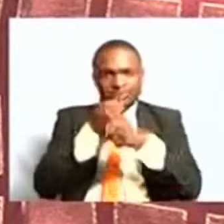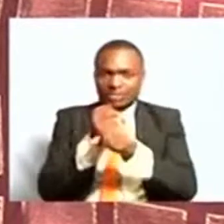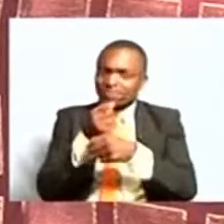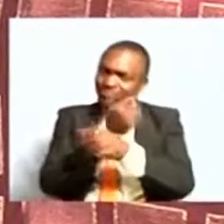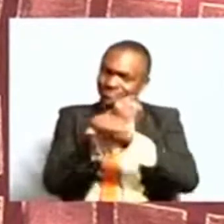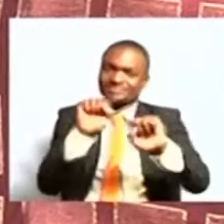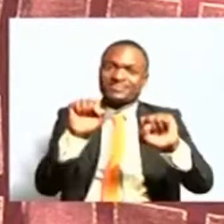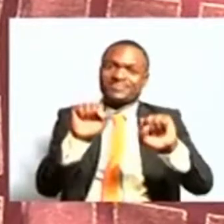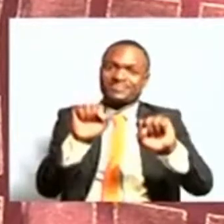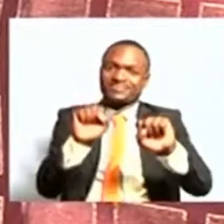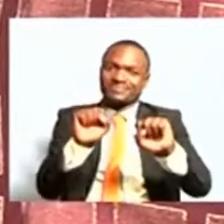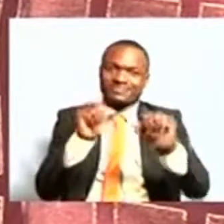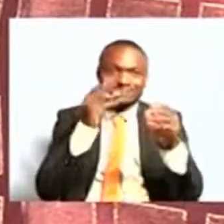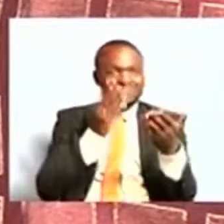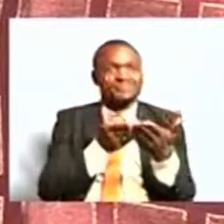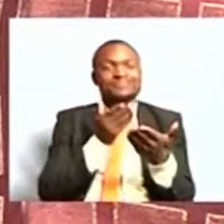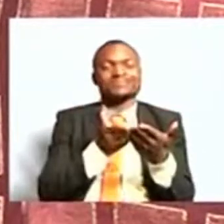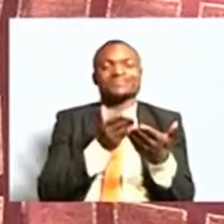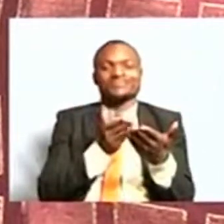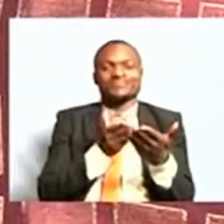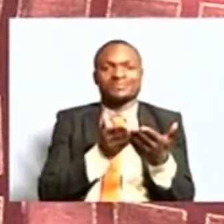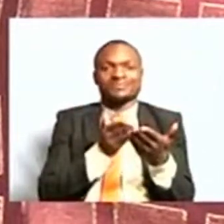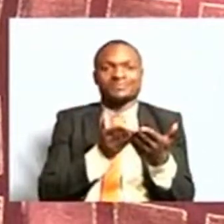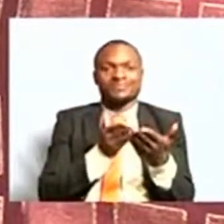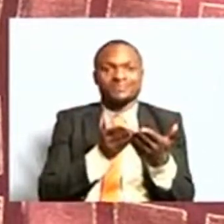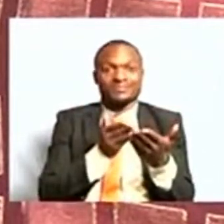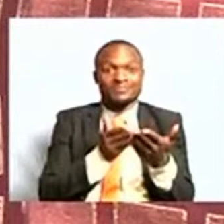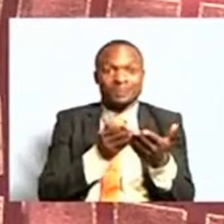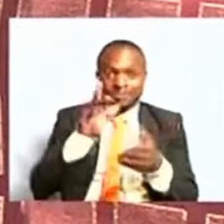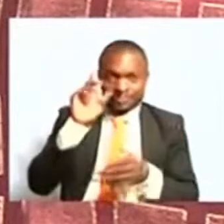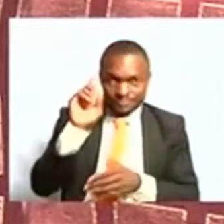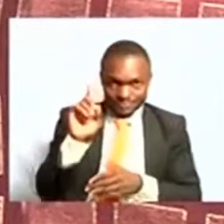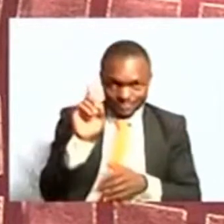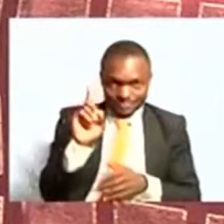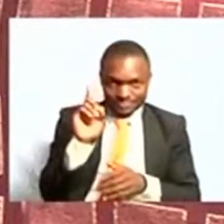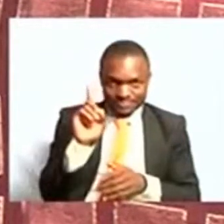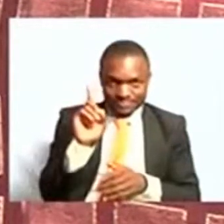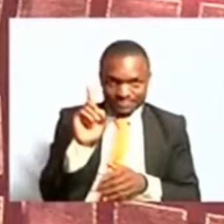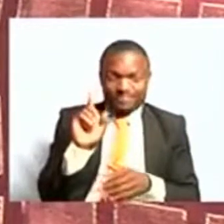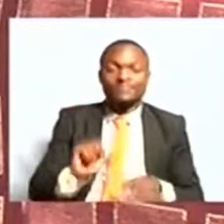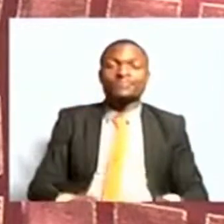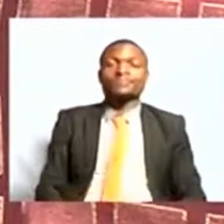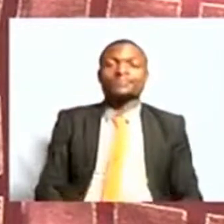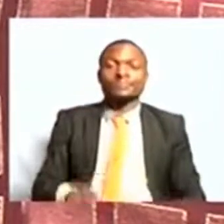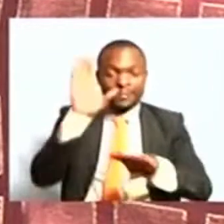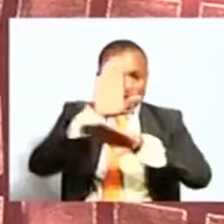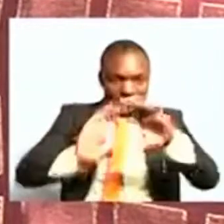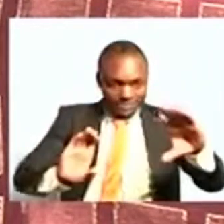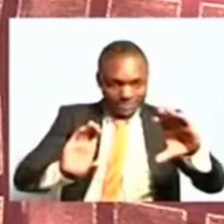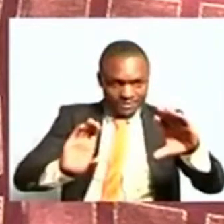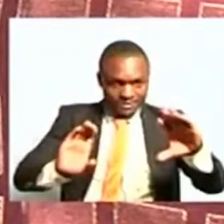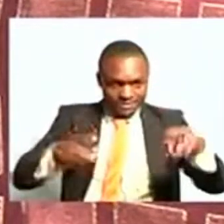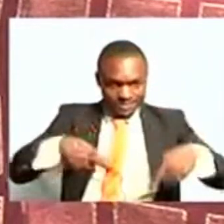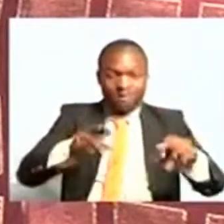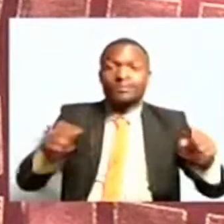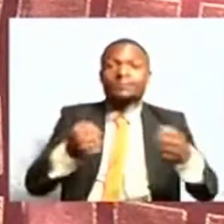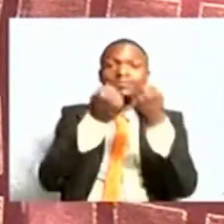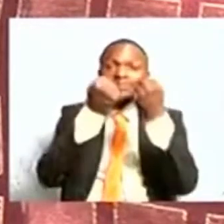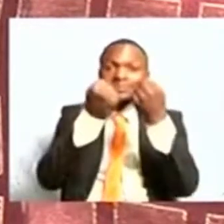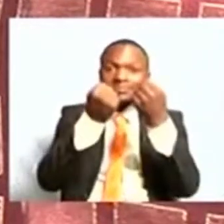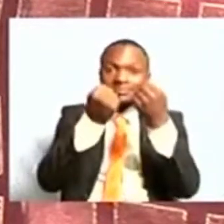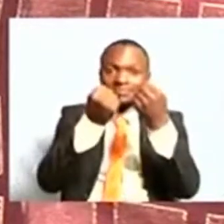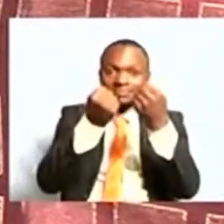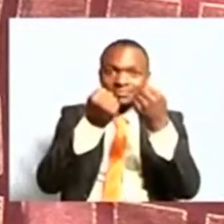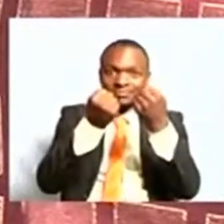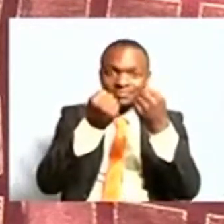So this is one of the causes of road traffic accidents that have been